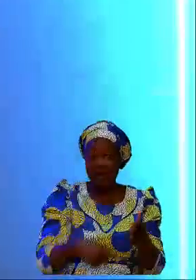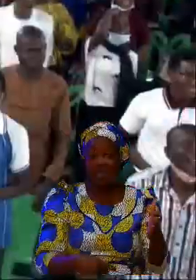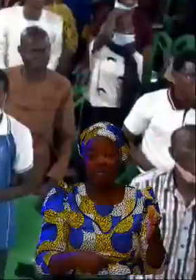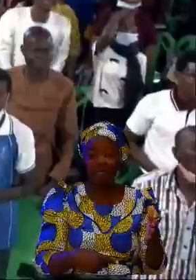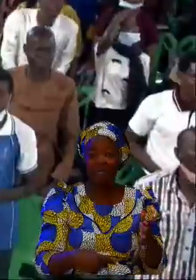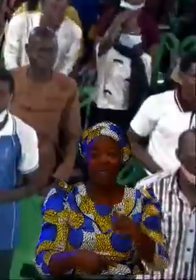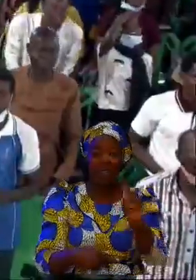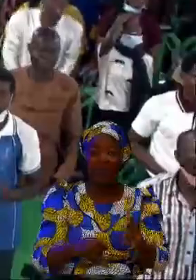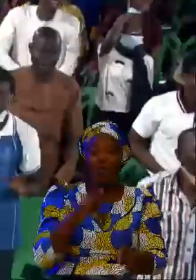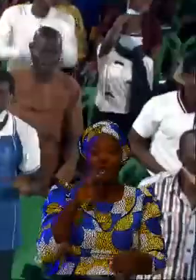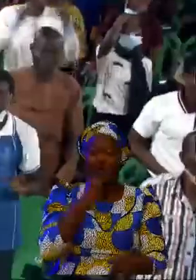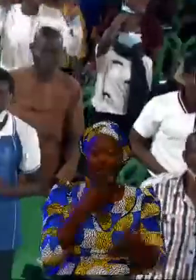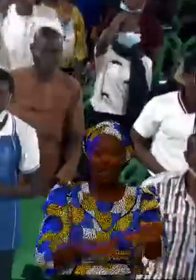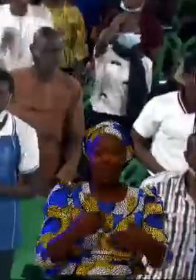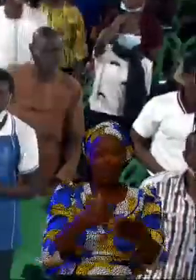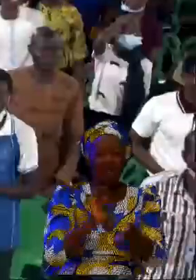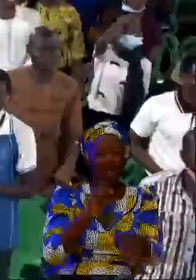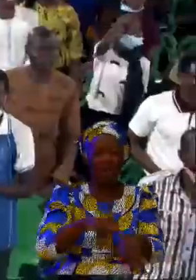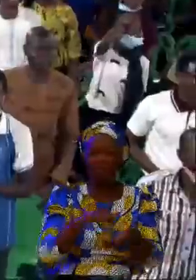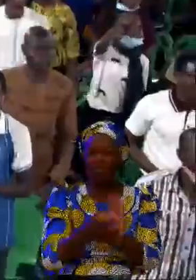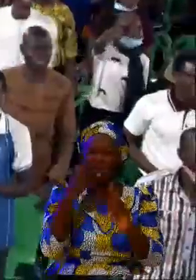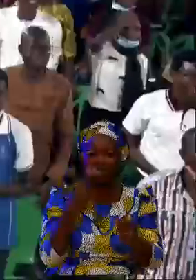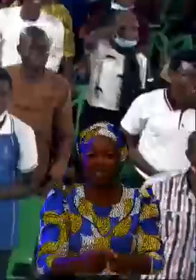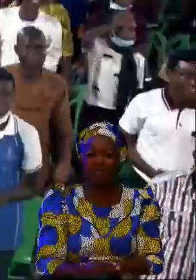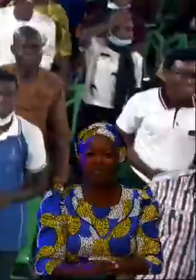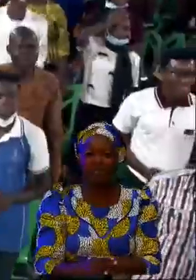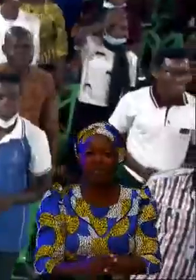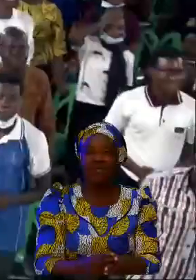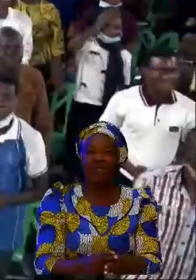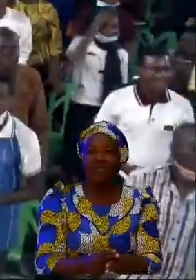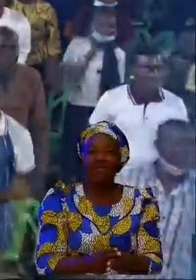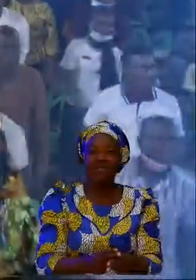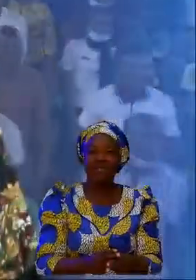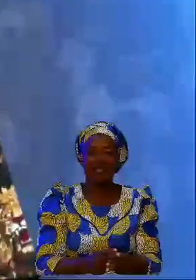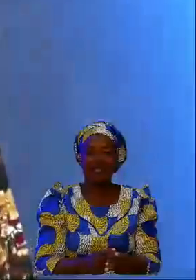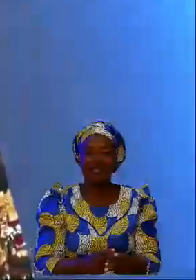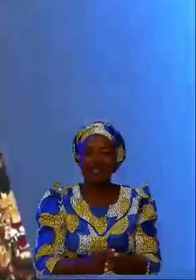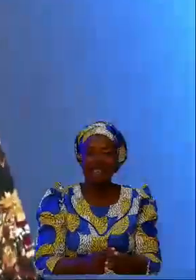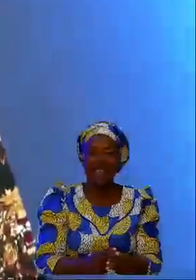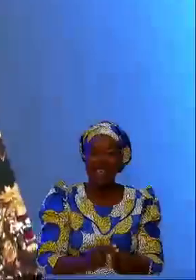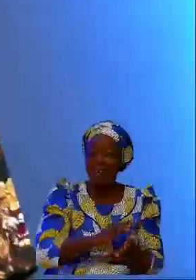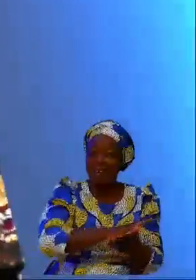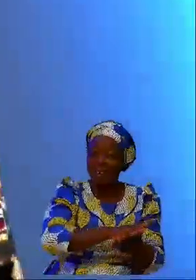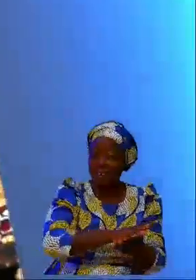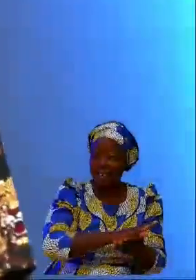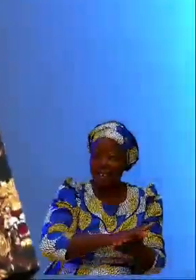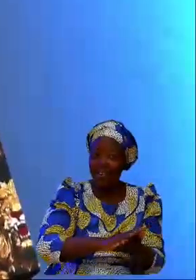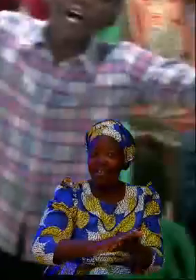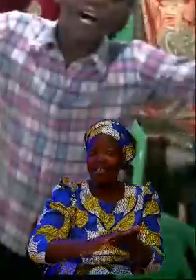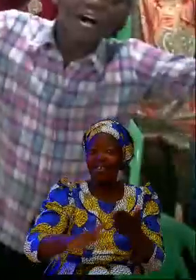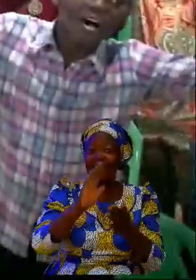good. You know what? You will not die before that time.